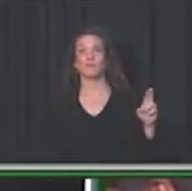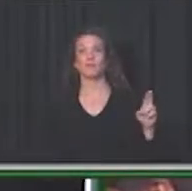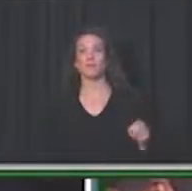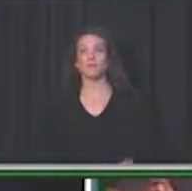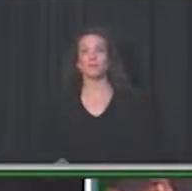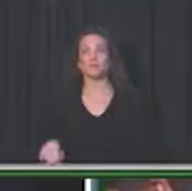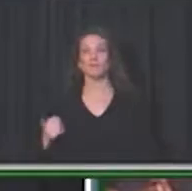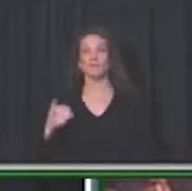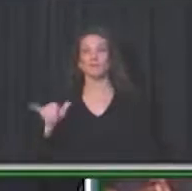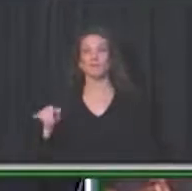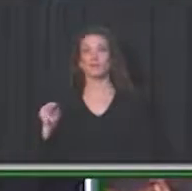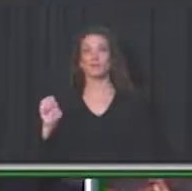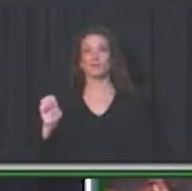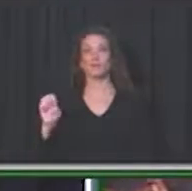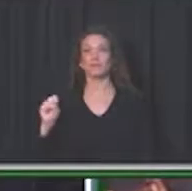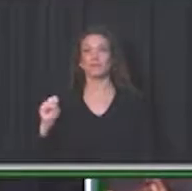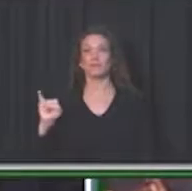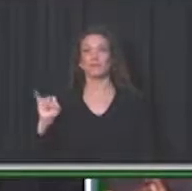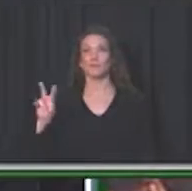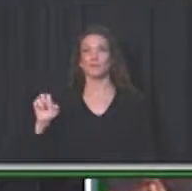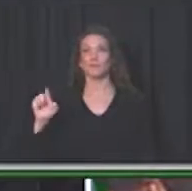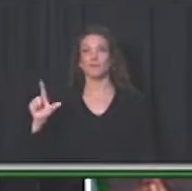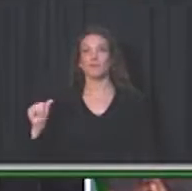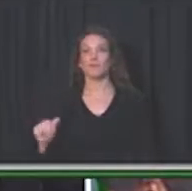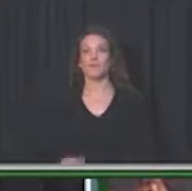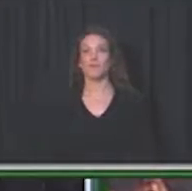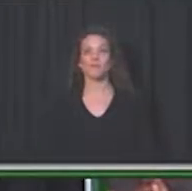Jane Savella.